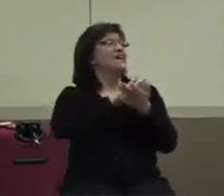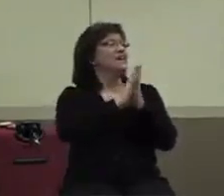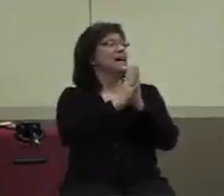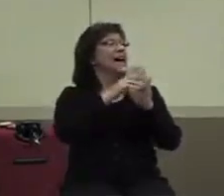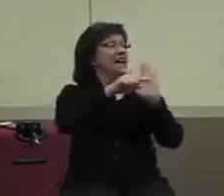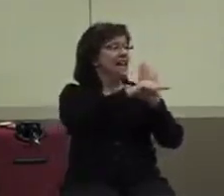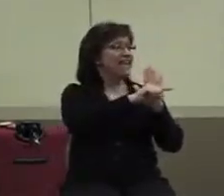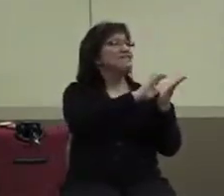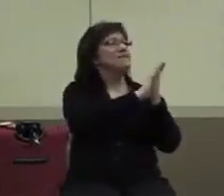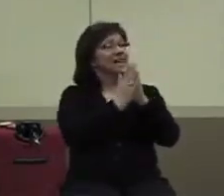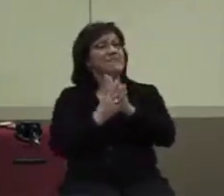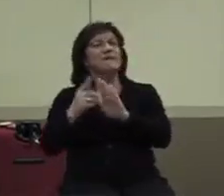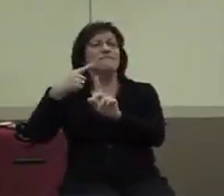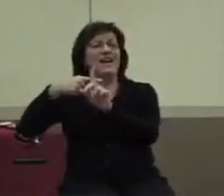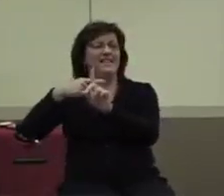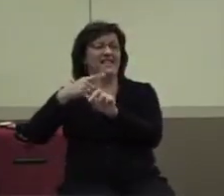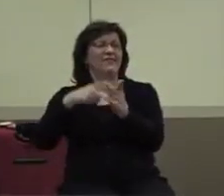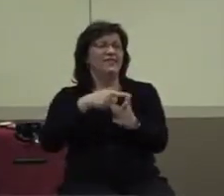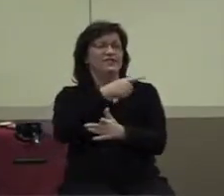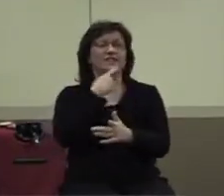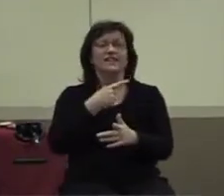So, great.